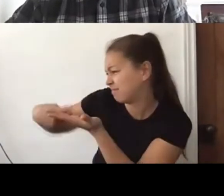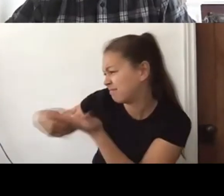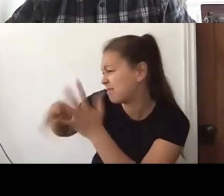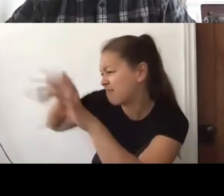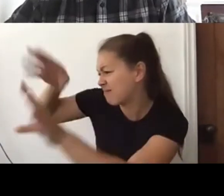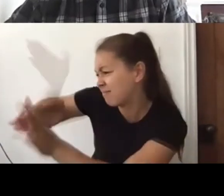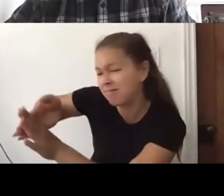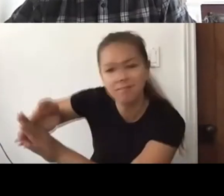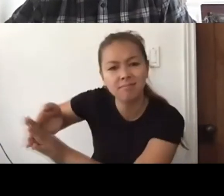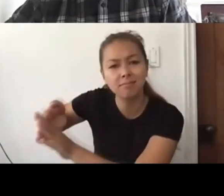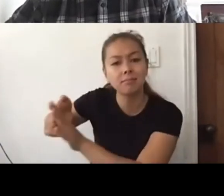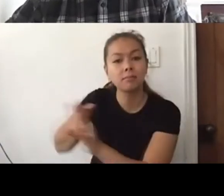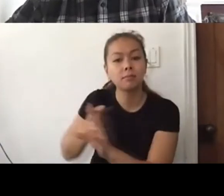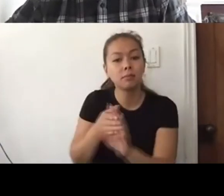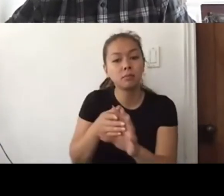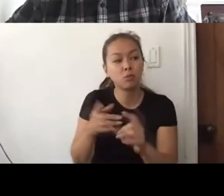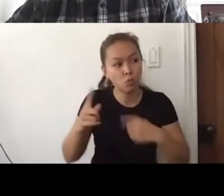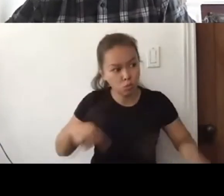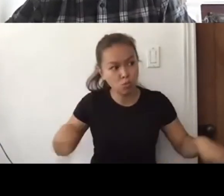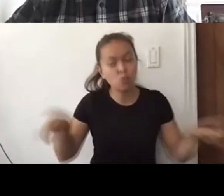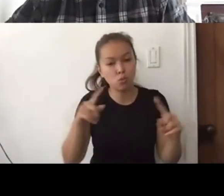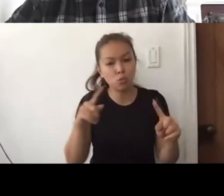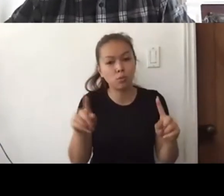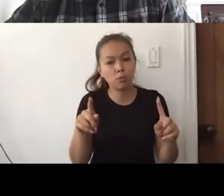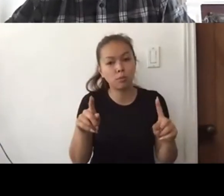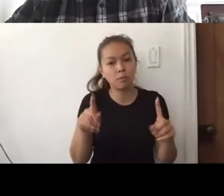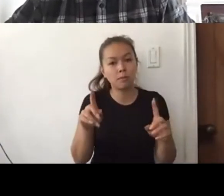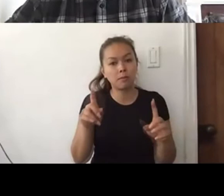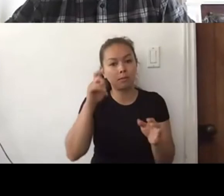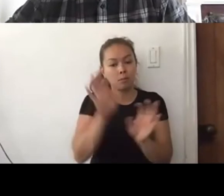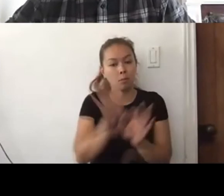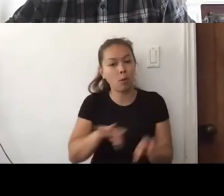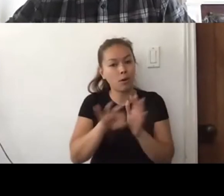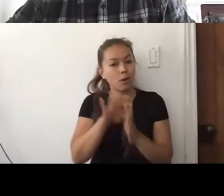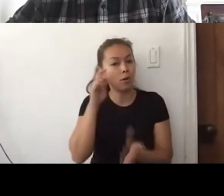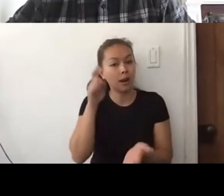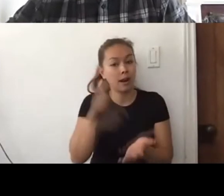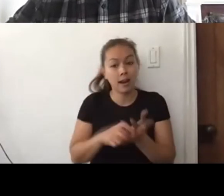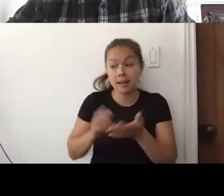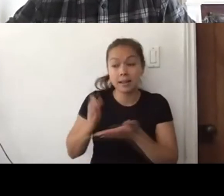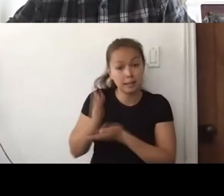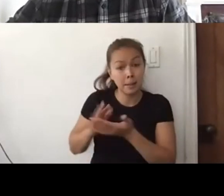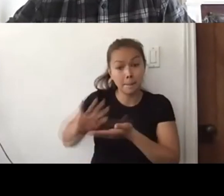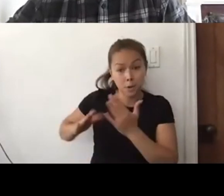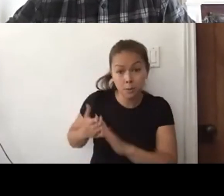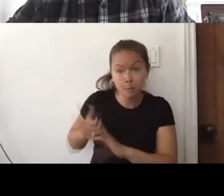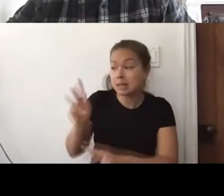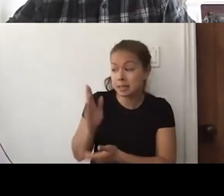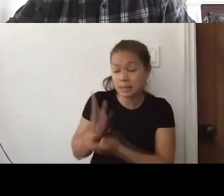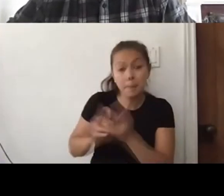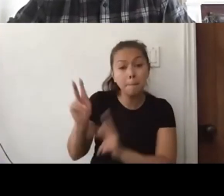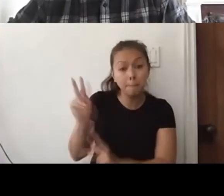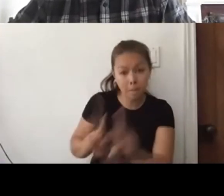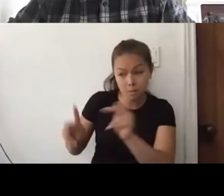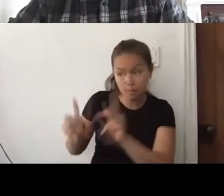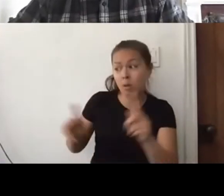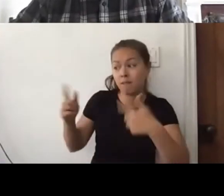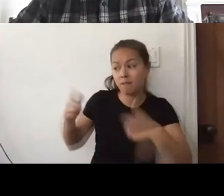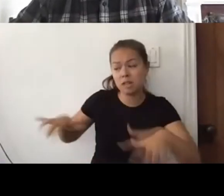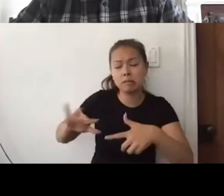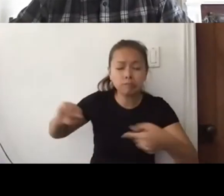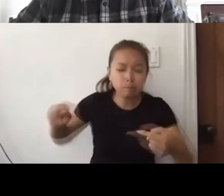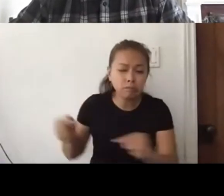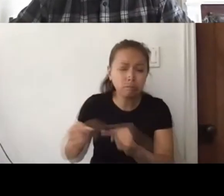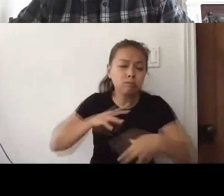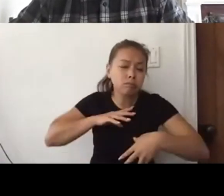folks have gone through enough pain, and they don't need to educate you on your lack of knowledge at the expense of their own pain and suffering.